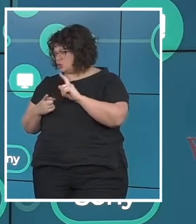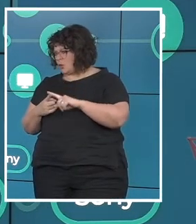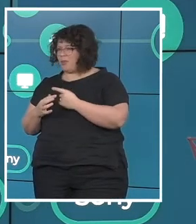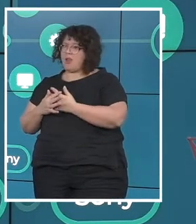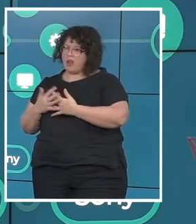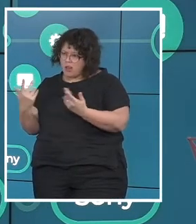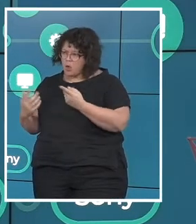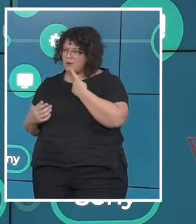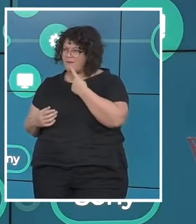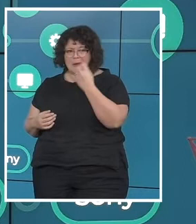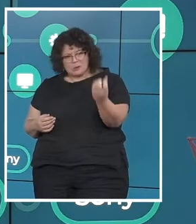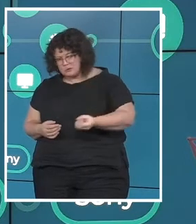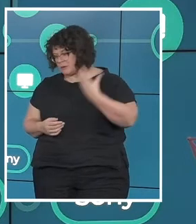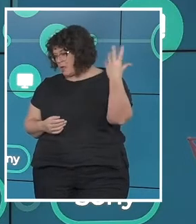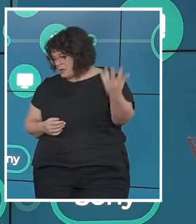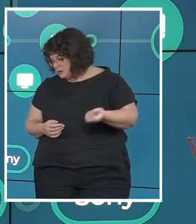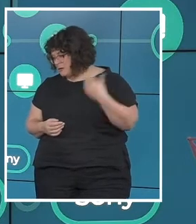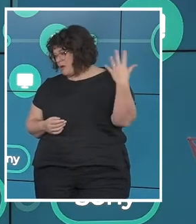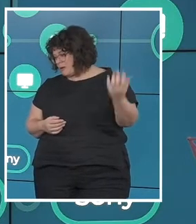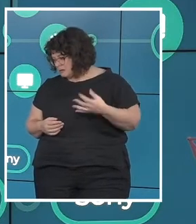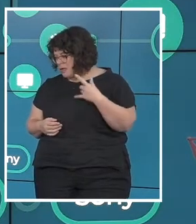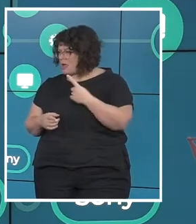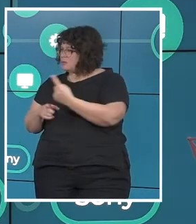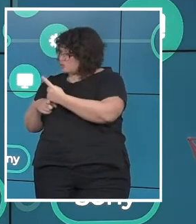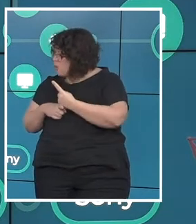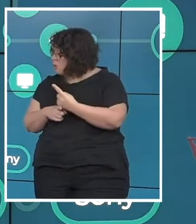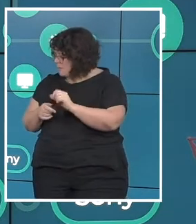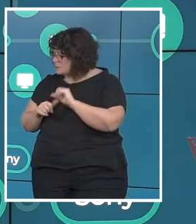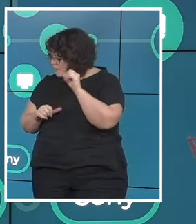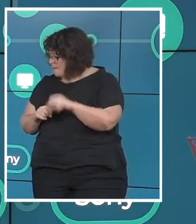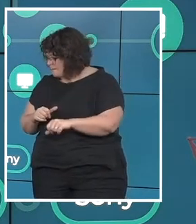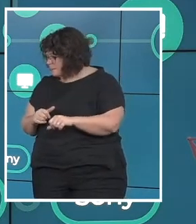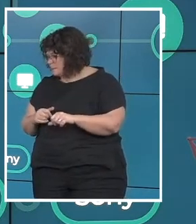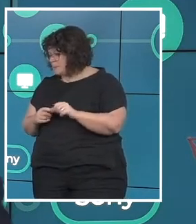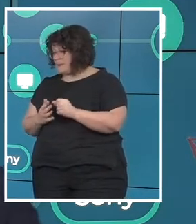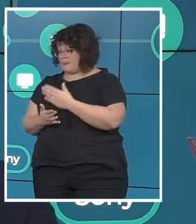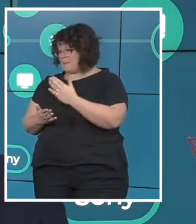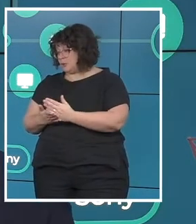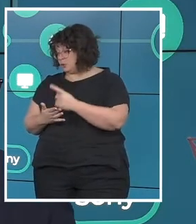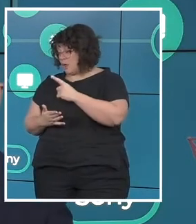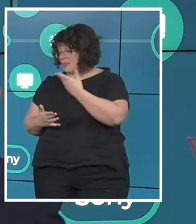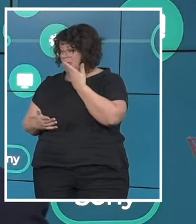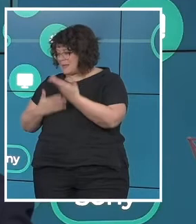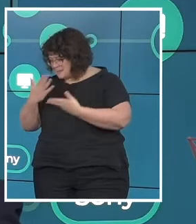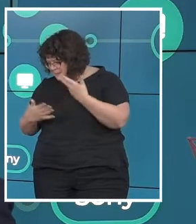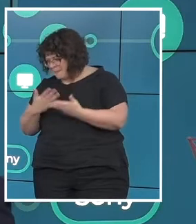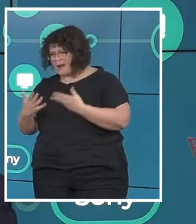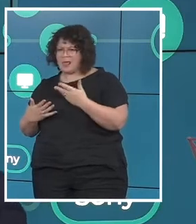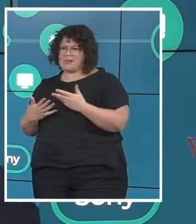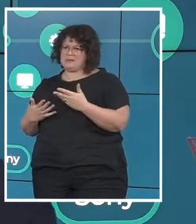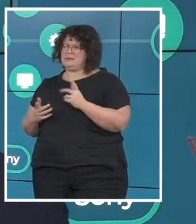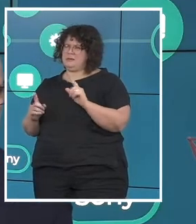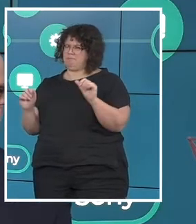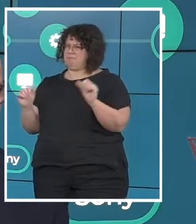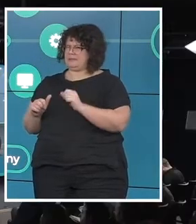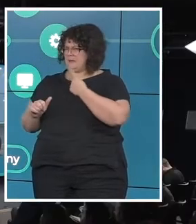did is they made sure that they explained the basic trends that they were referring to. There was a lot of data on slides, as there are with